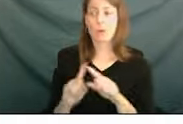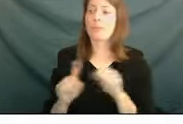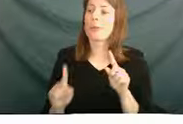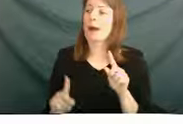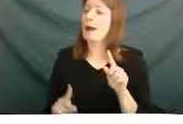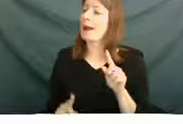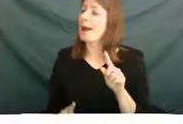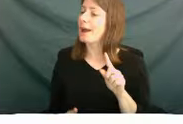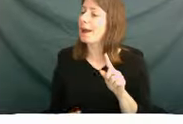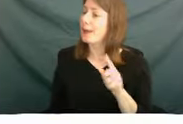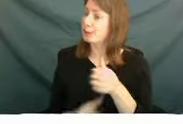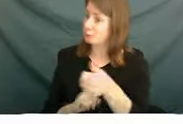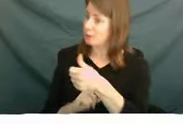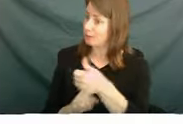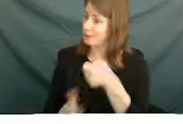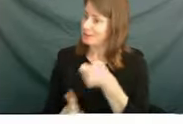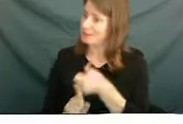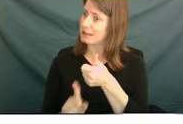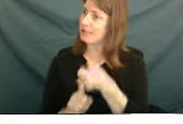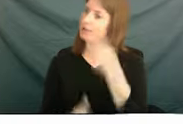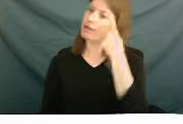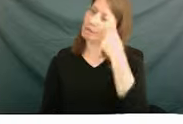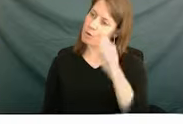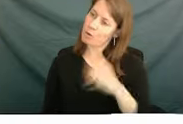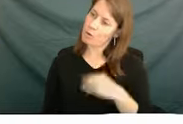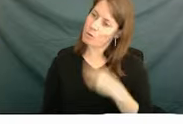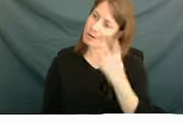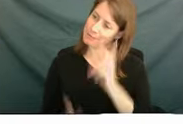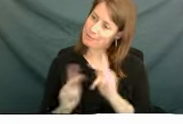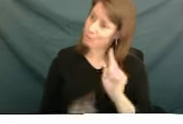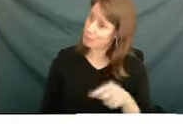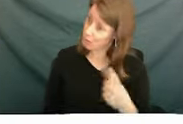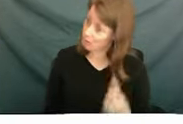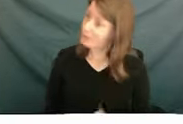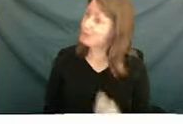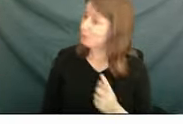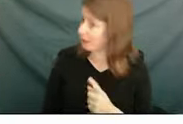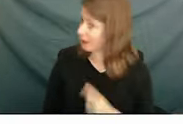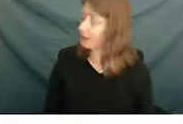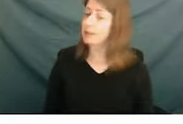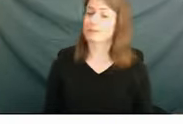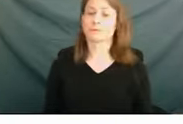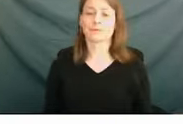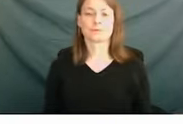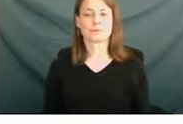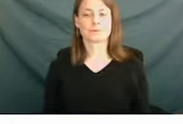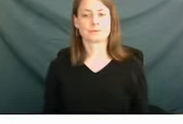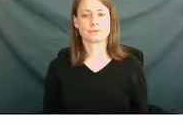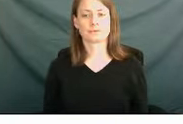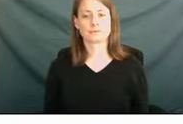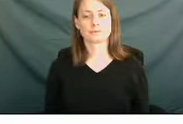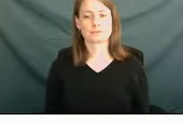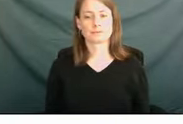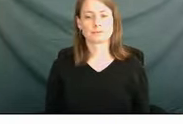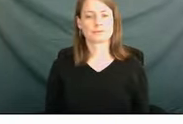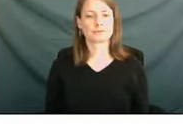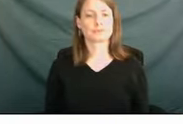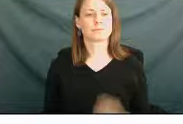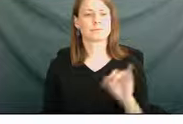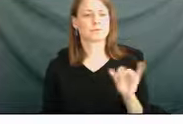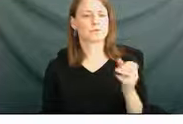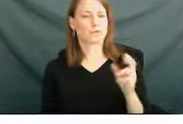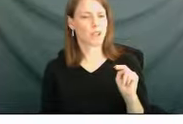them, wasn't it? Go on, you tell me, what are some of the skills that might be involved over at that table? You need to be more aware of the kind